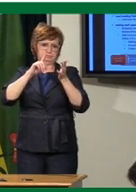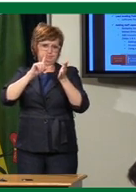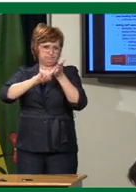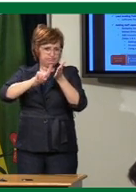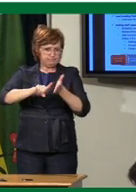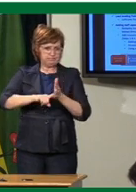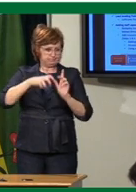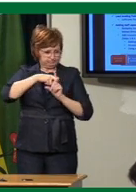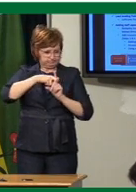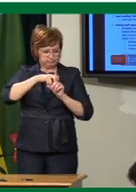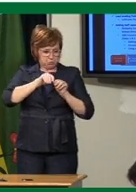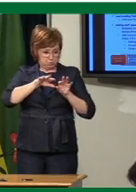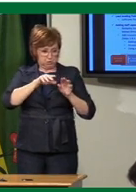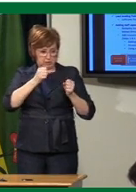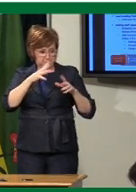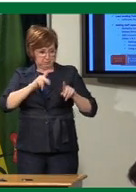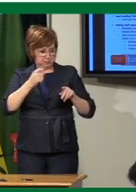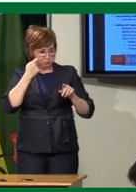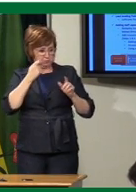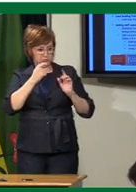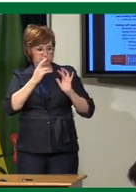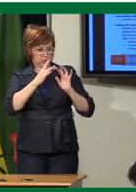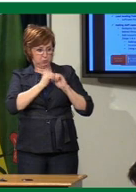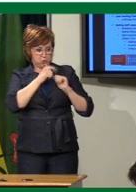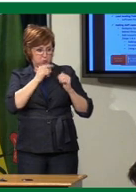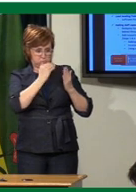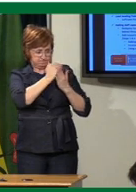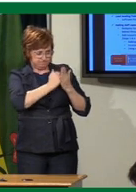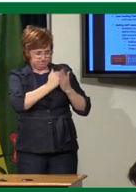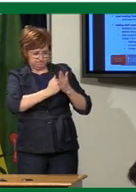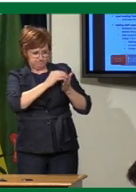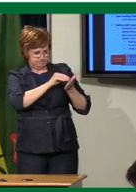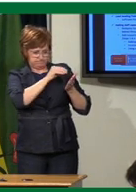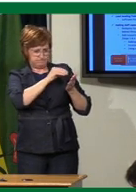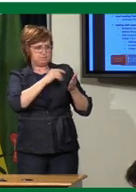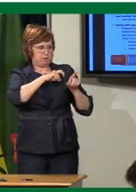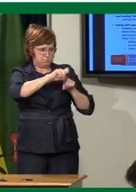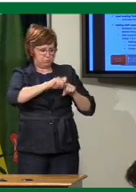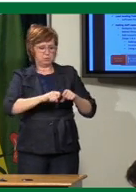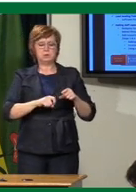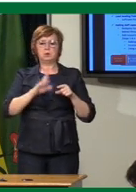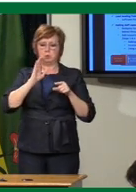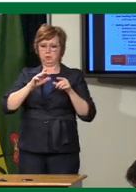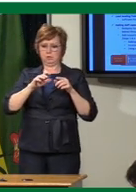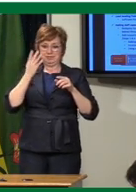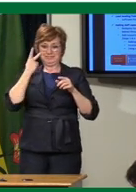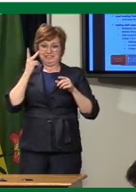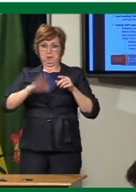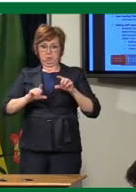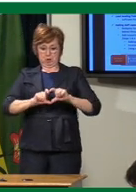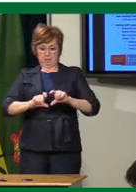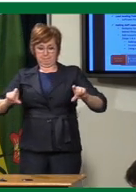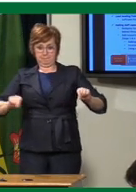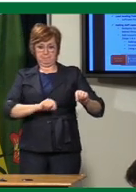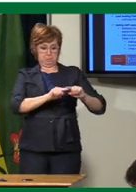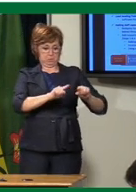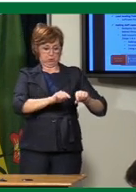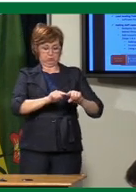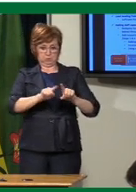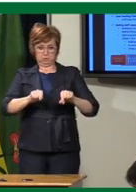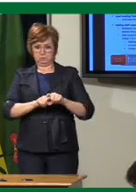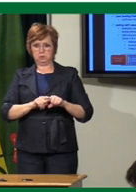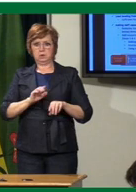the process that generally depicts what we do when we get a positive test result. And so starting on the left with the arrival of